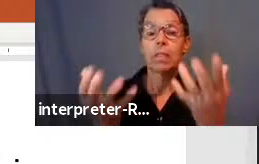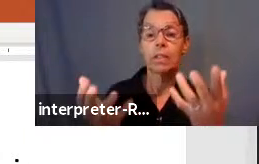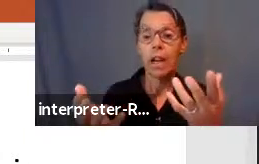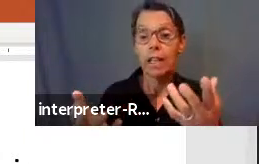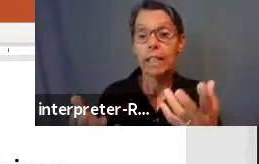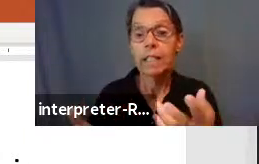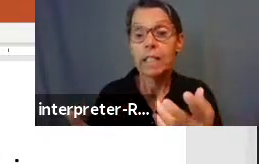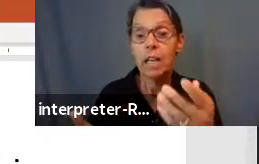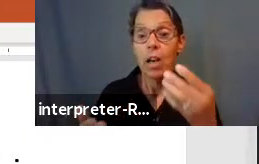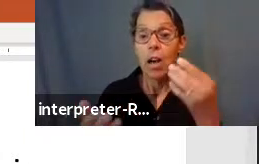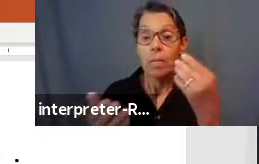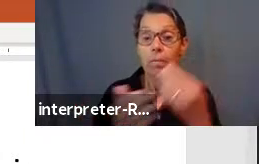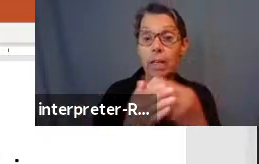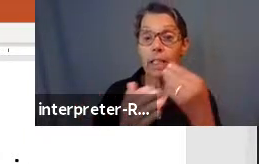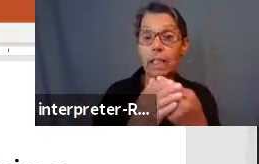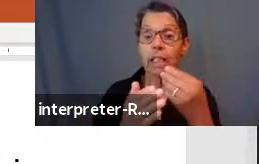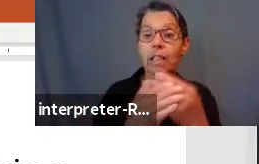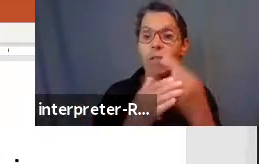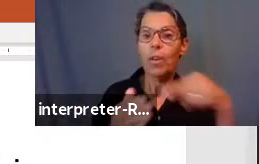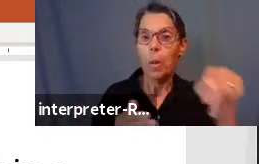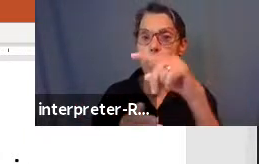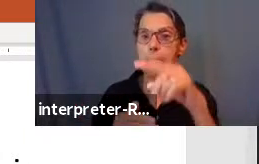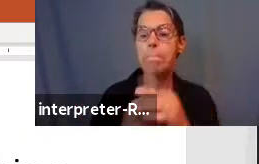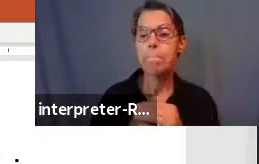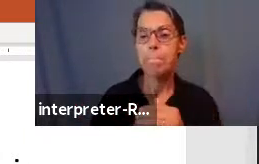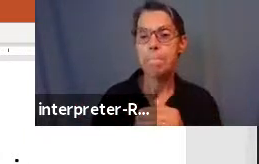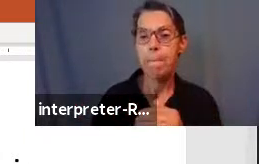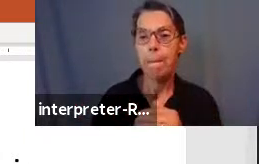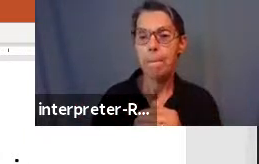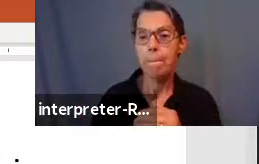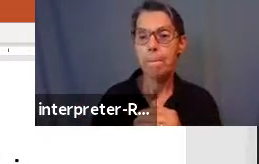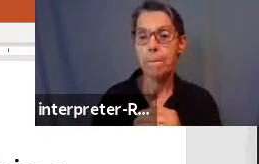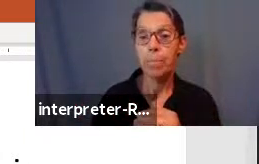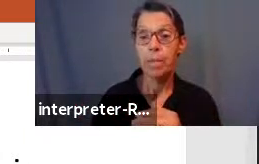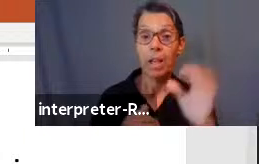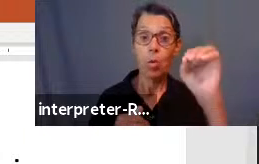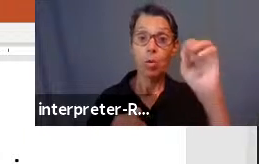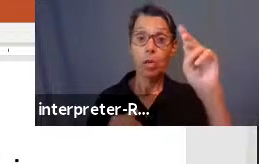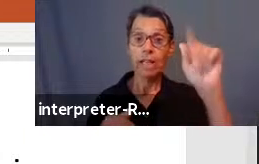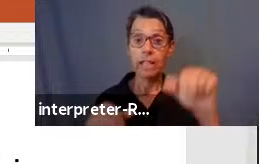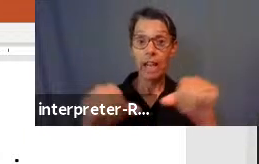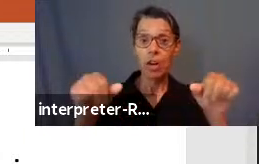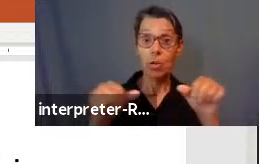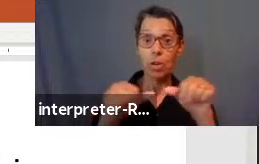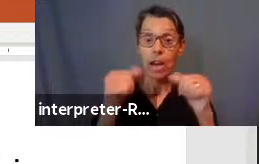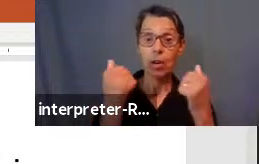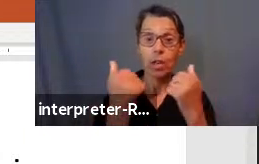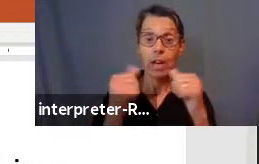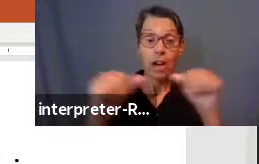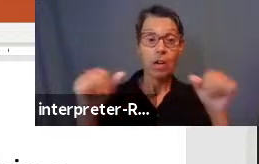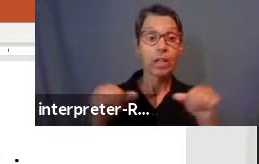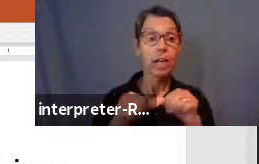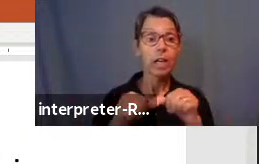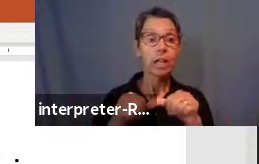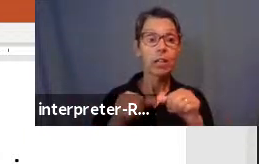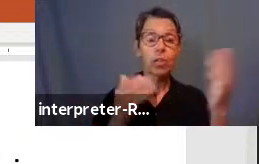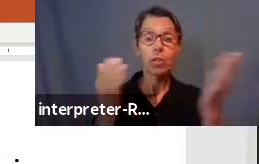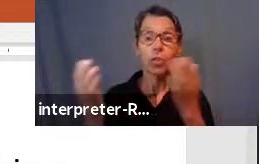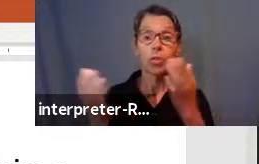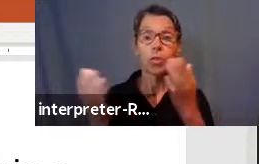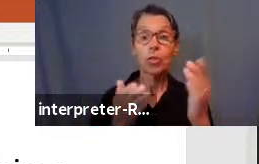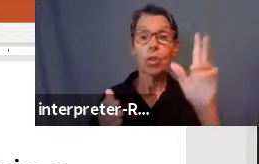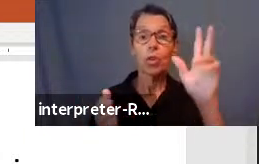ran facilities. And the area provides services to about 388,000 American Indian and